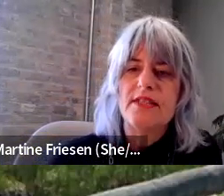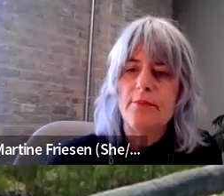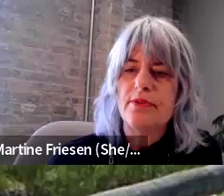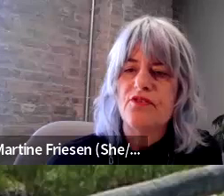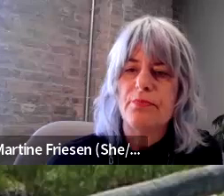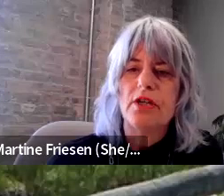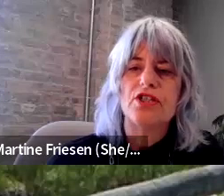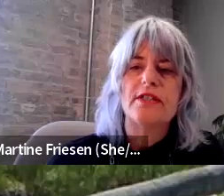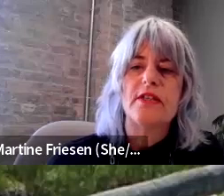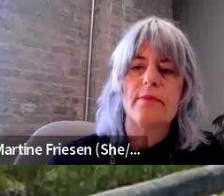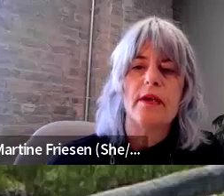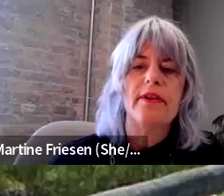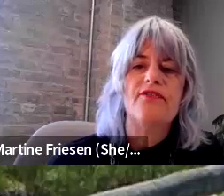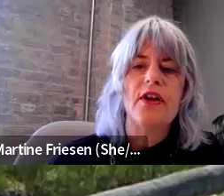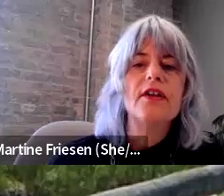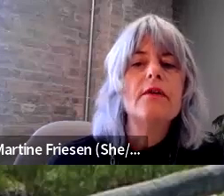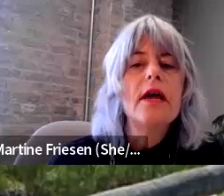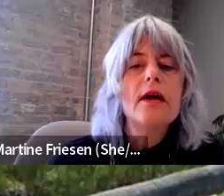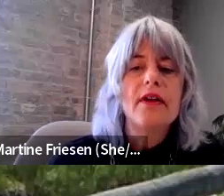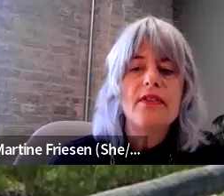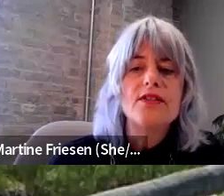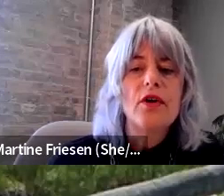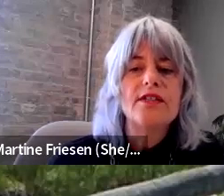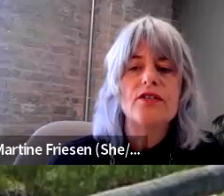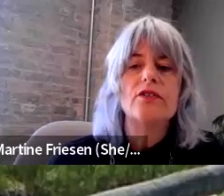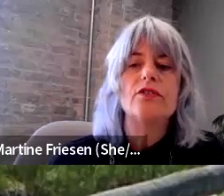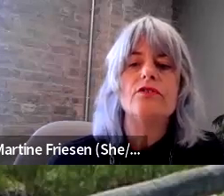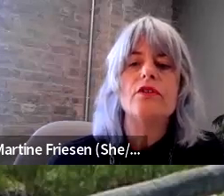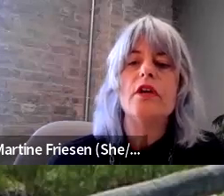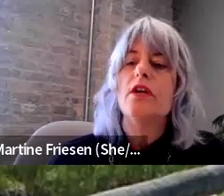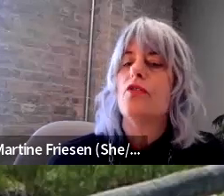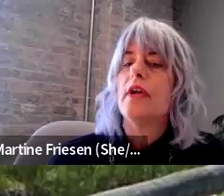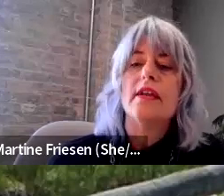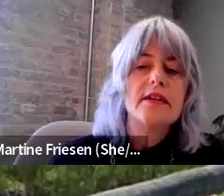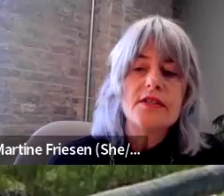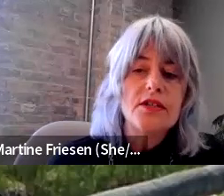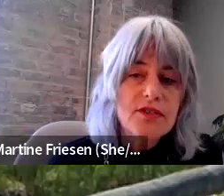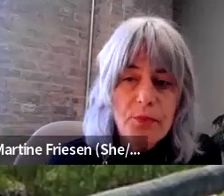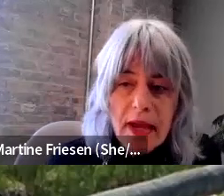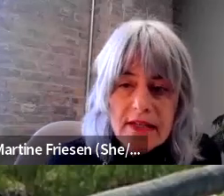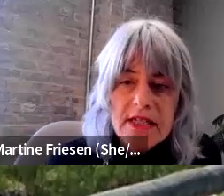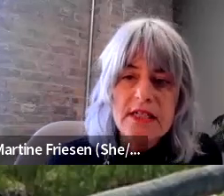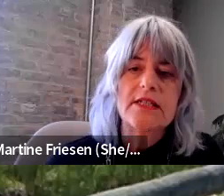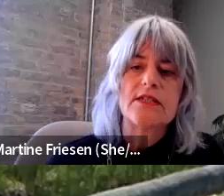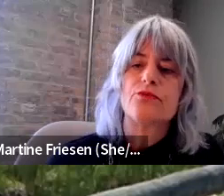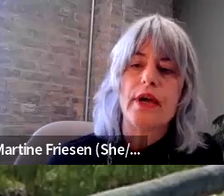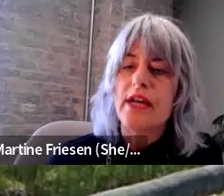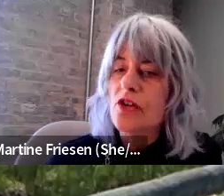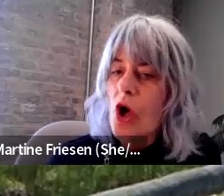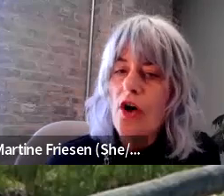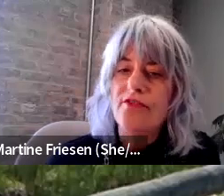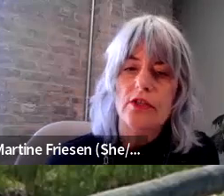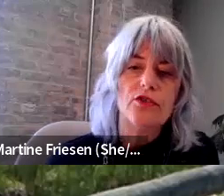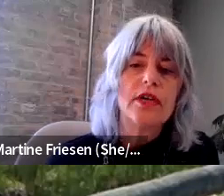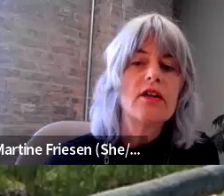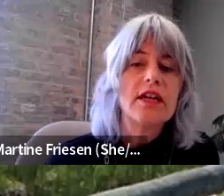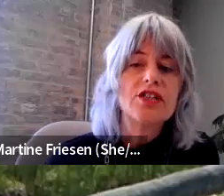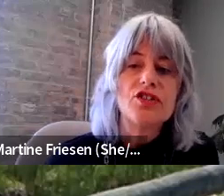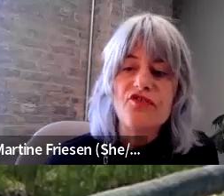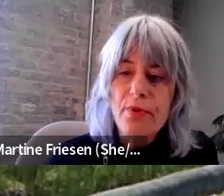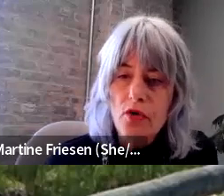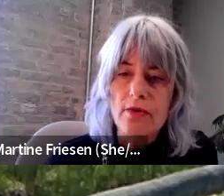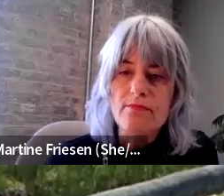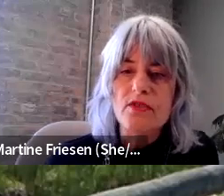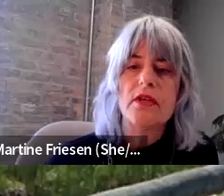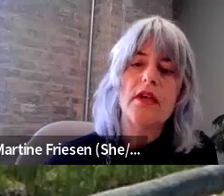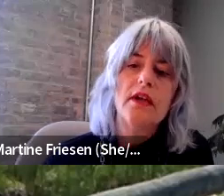disciplines. Examples of projects that may be funded by this grant include creating a series of paintings, writing a novel or a